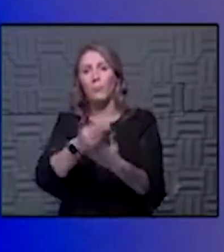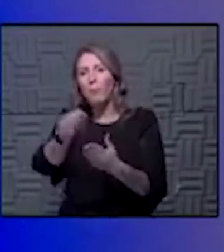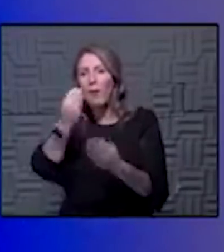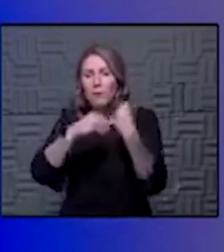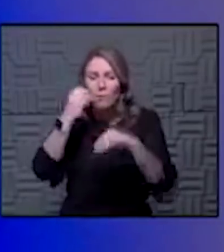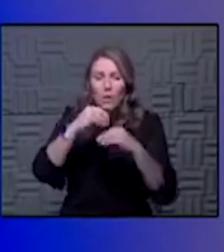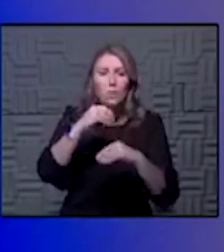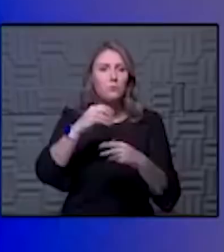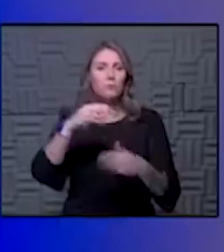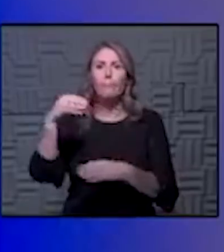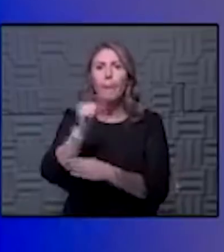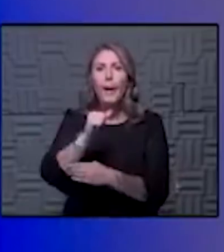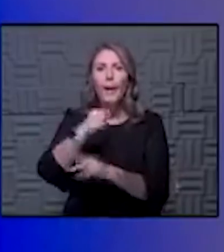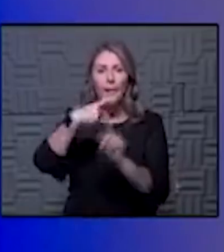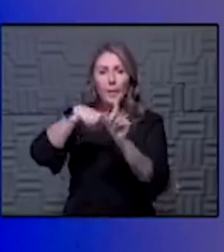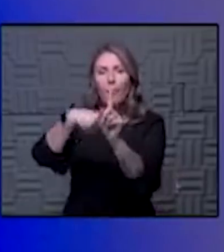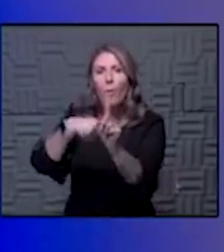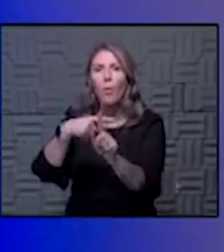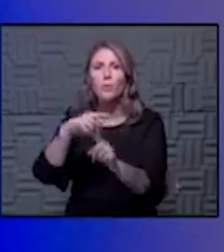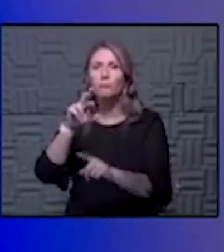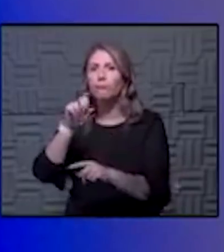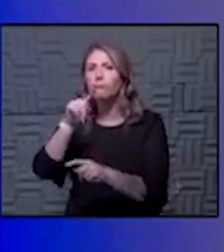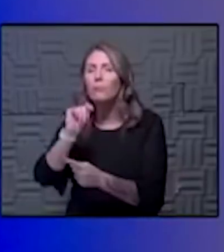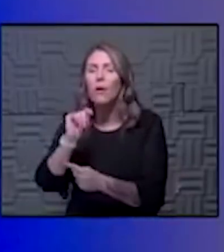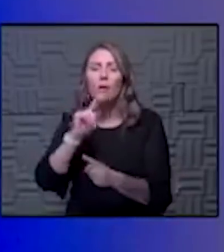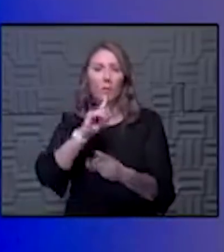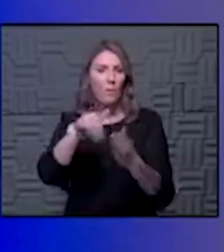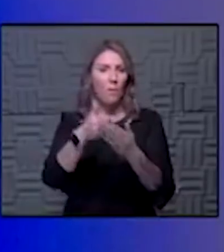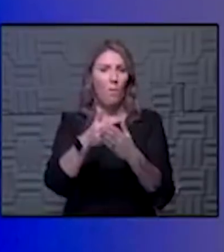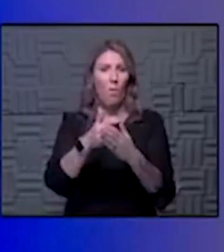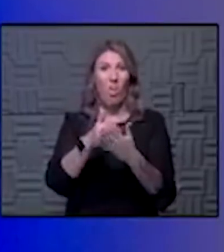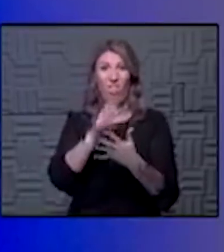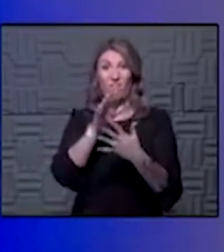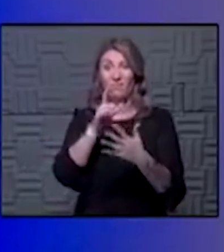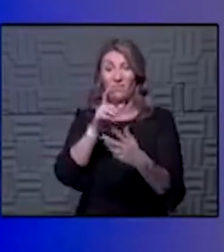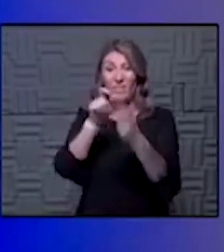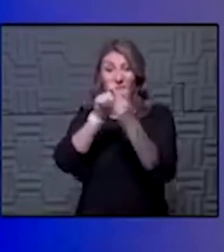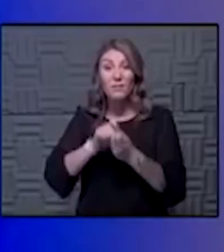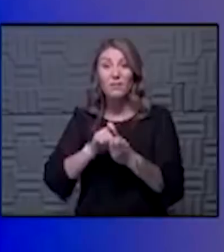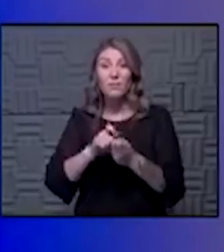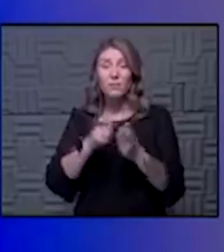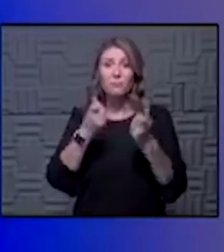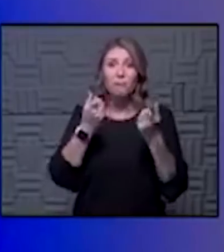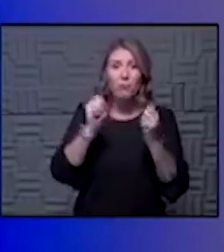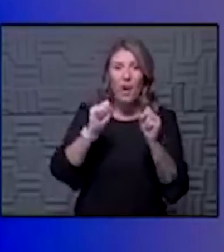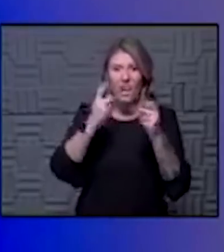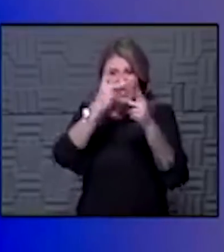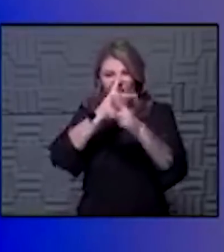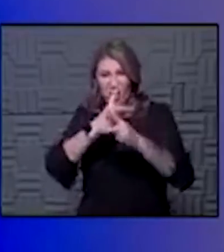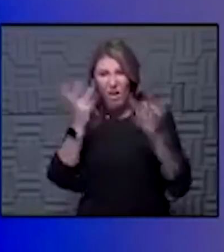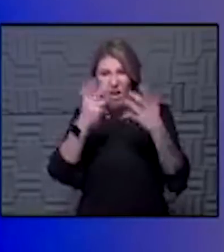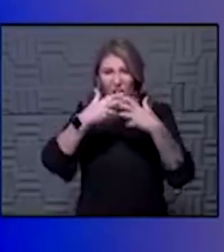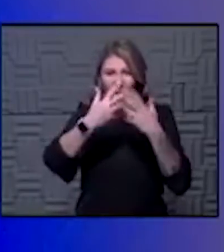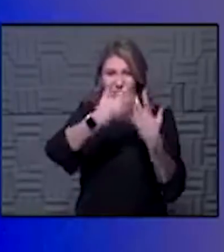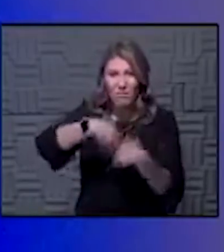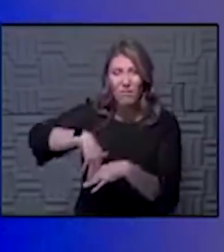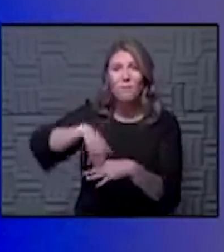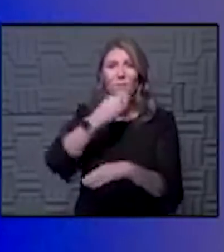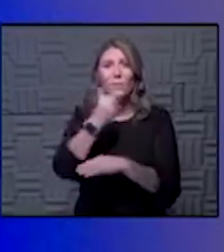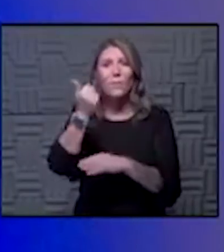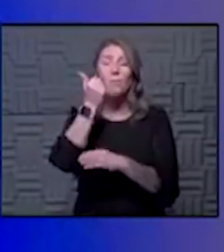and rents. So I think it's a matter of taking all these details and trying to assimilate them together to come to the